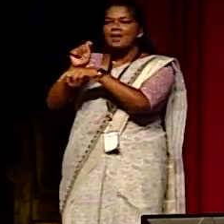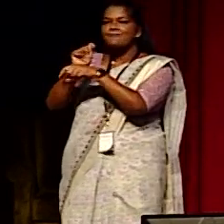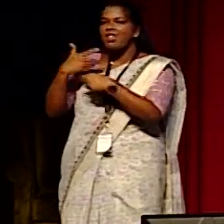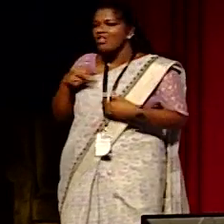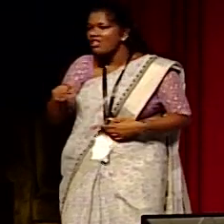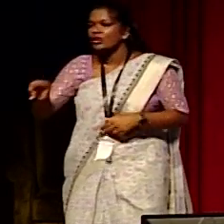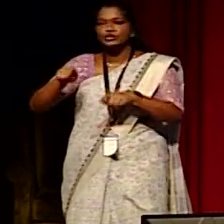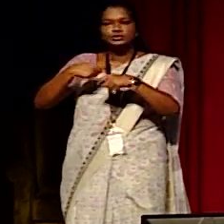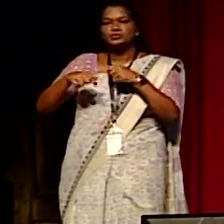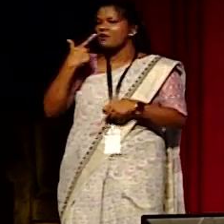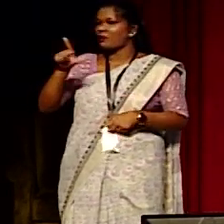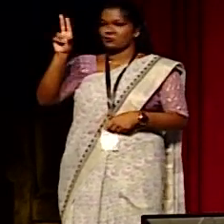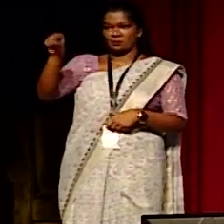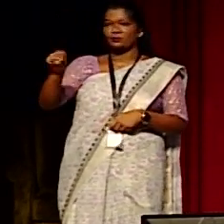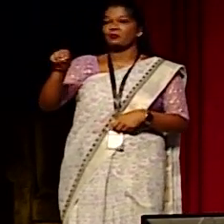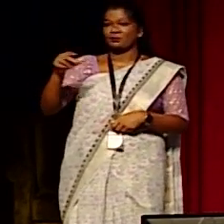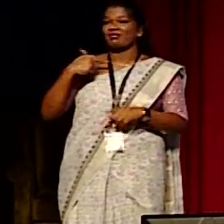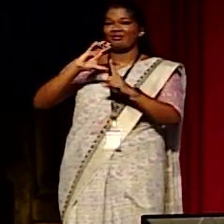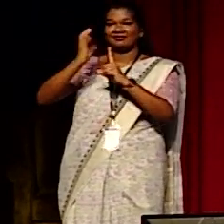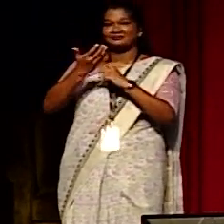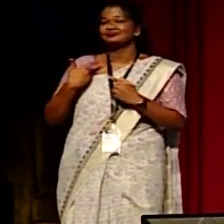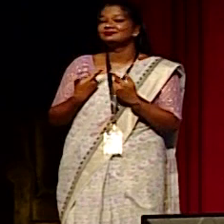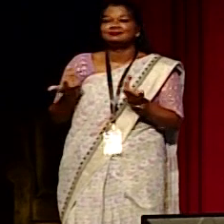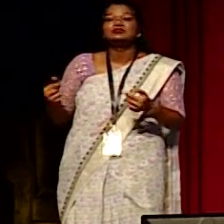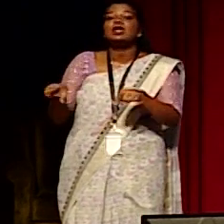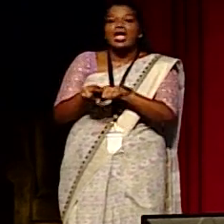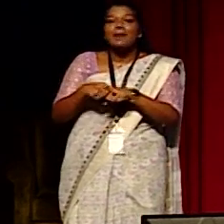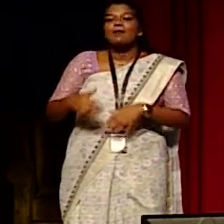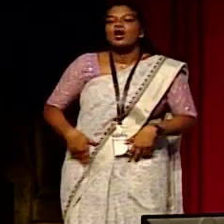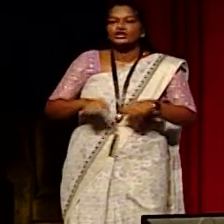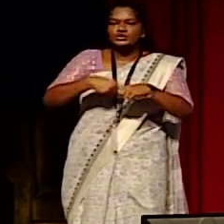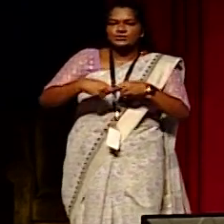mosque without taking off our shoes.